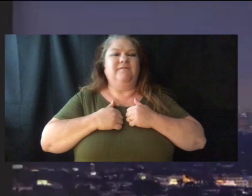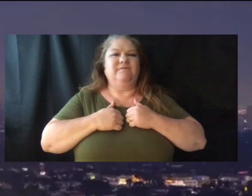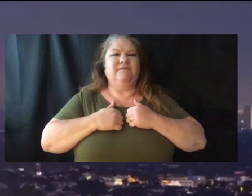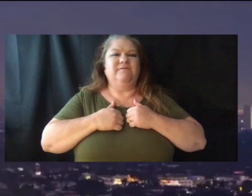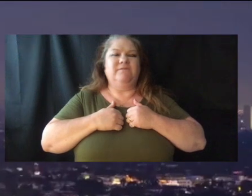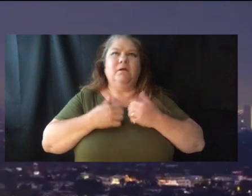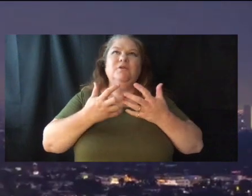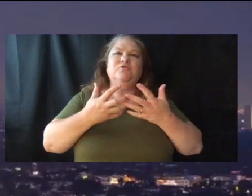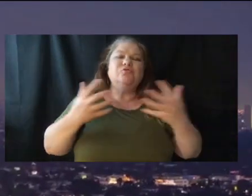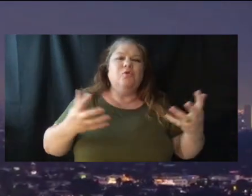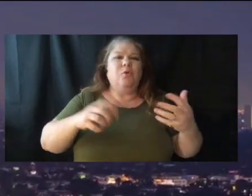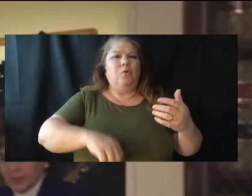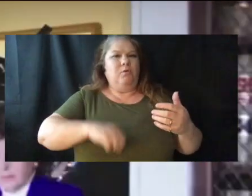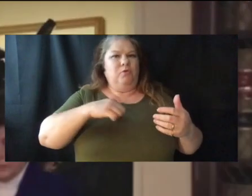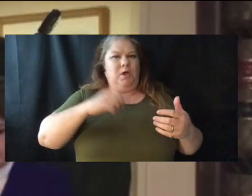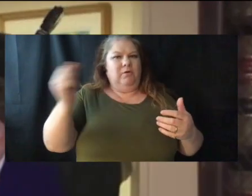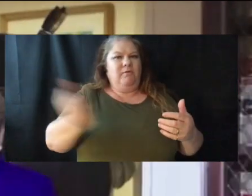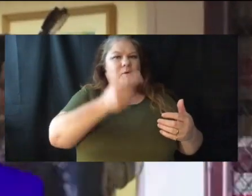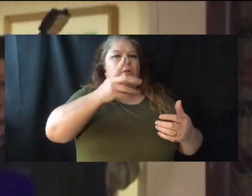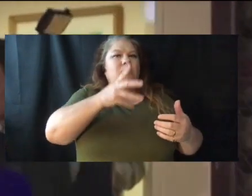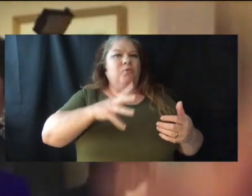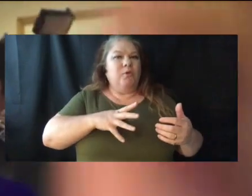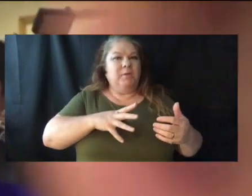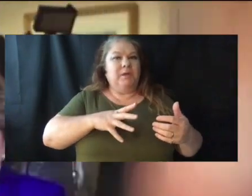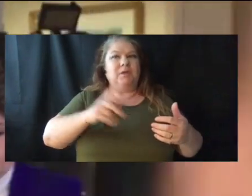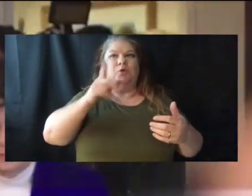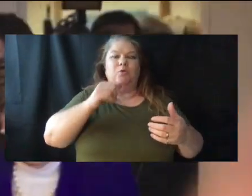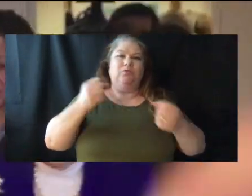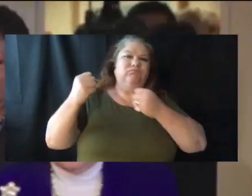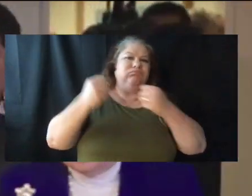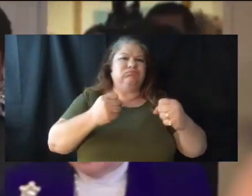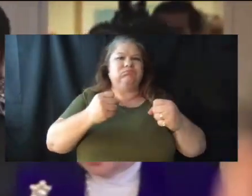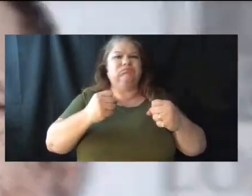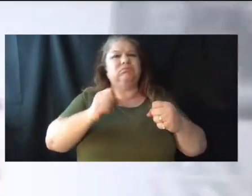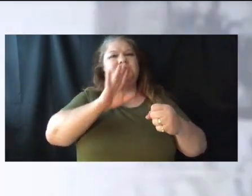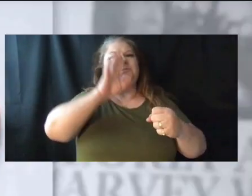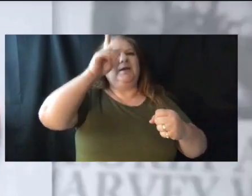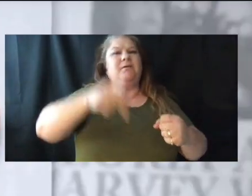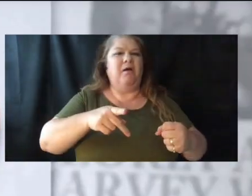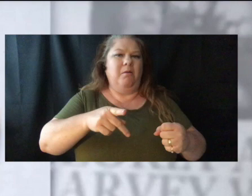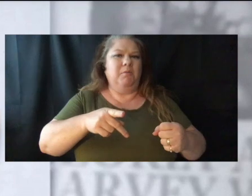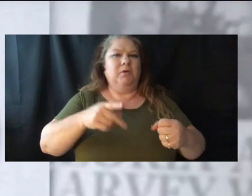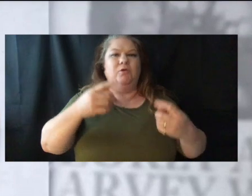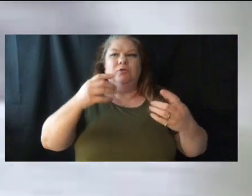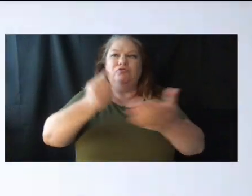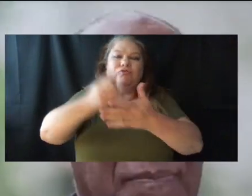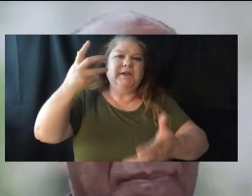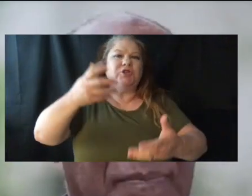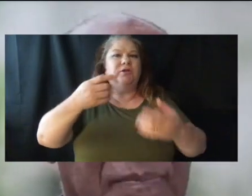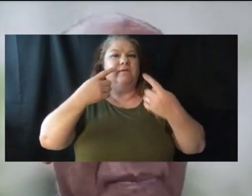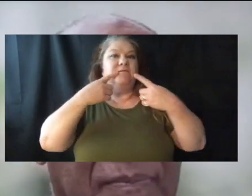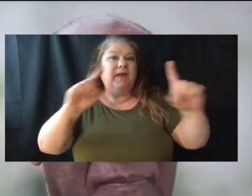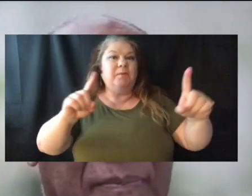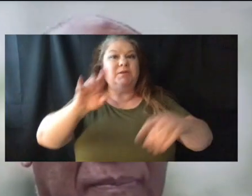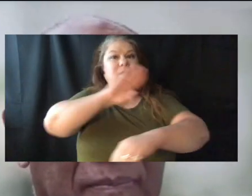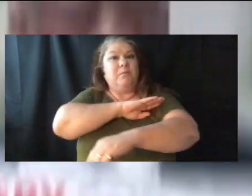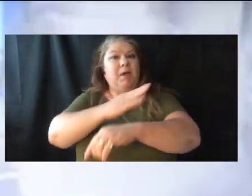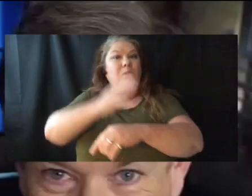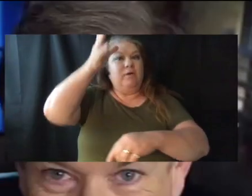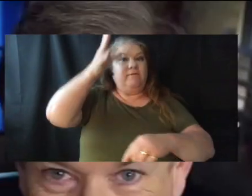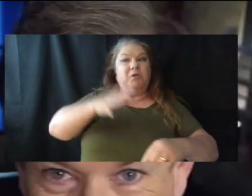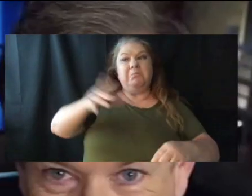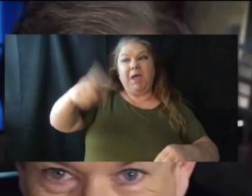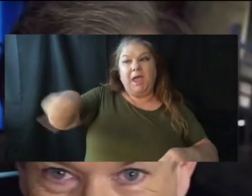I'm so proud of all of the women who have had the courage to speak out. Rich, famous, powerful men have to